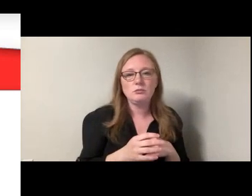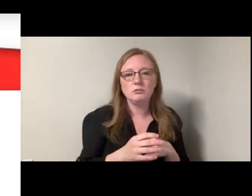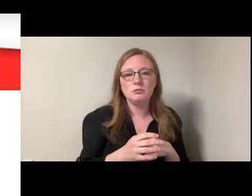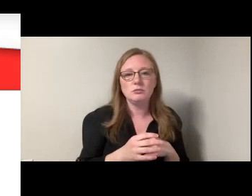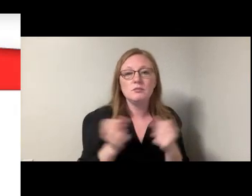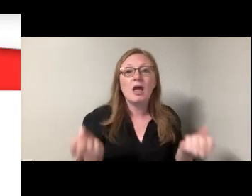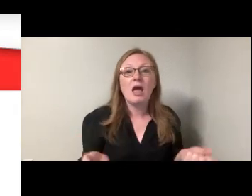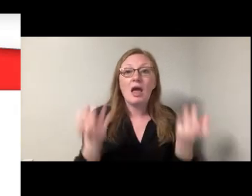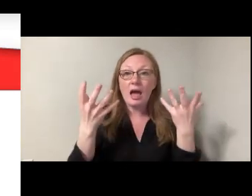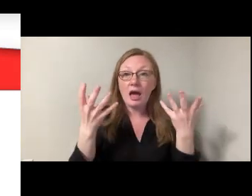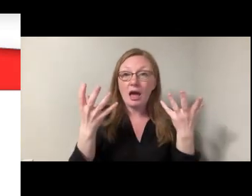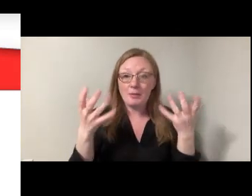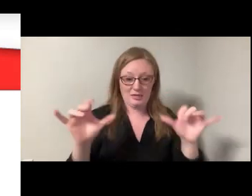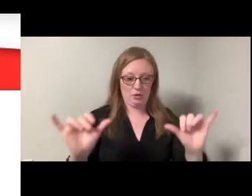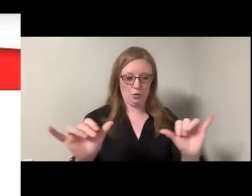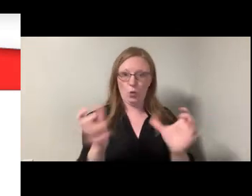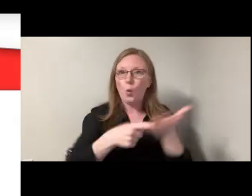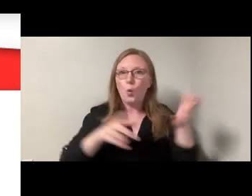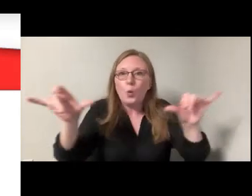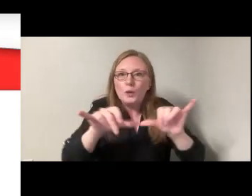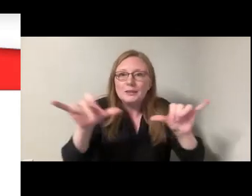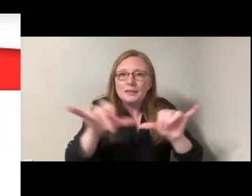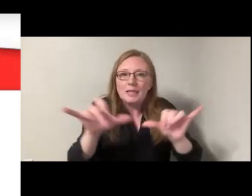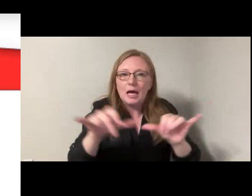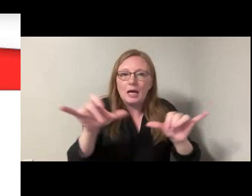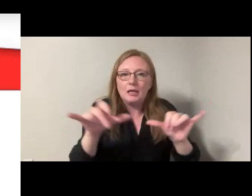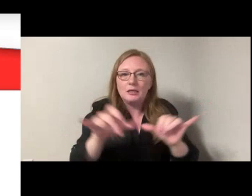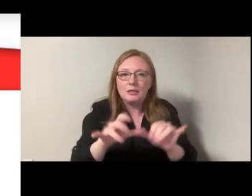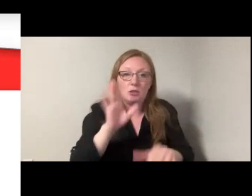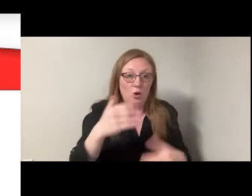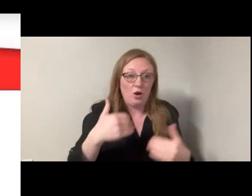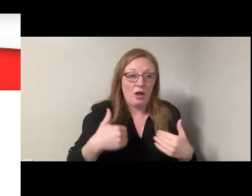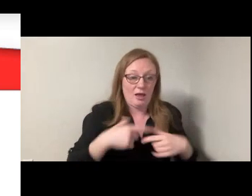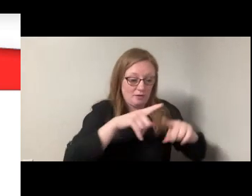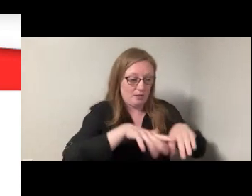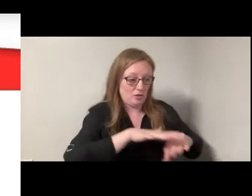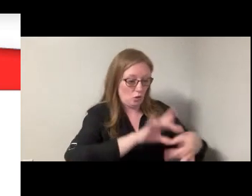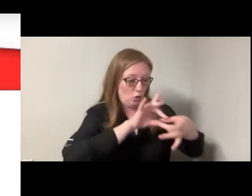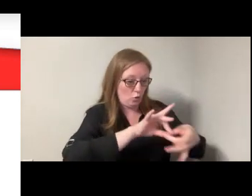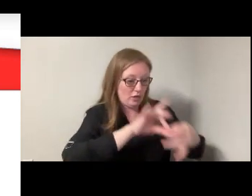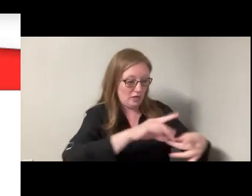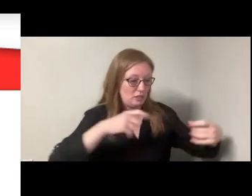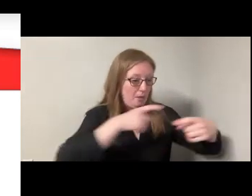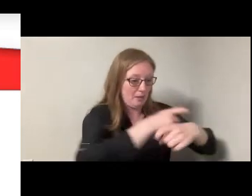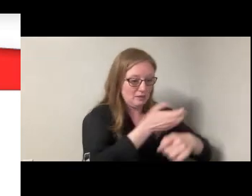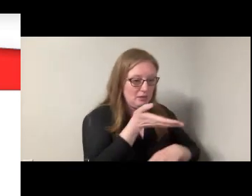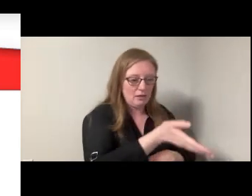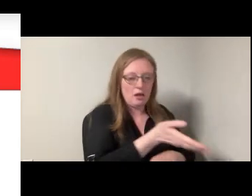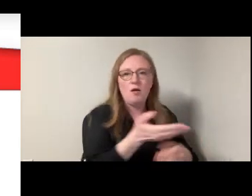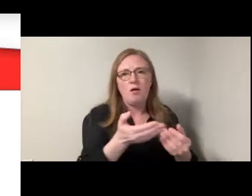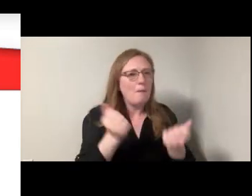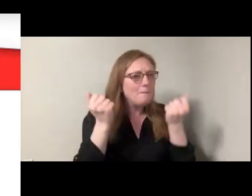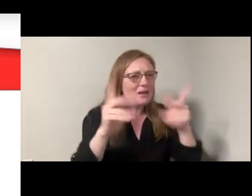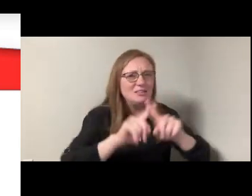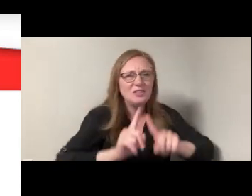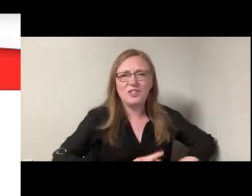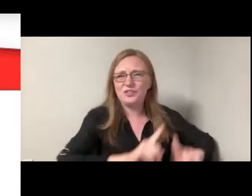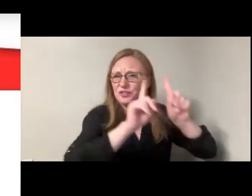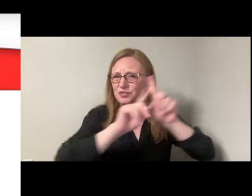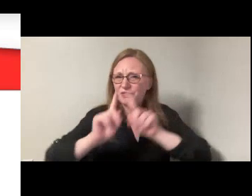task forces or the size of the task force, or whether you're going to depend, like I said, on that coordination complexity, all those different factors.